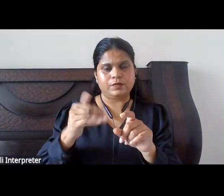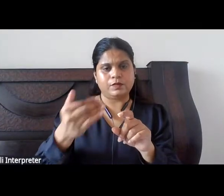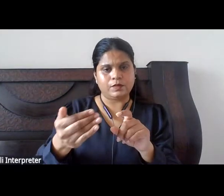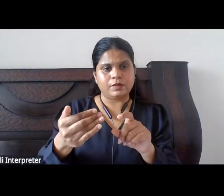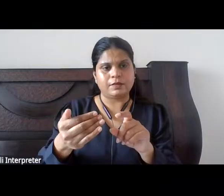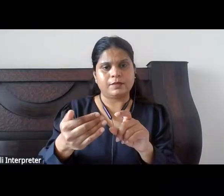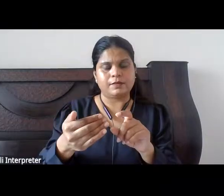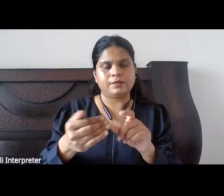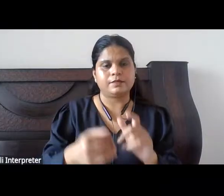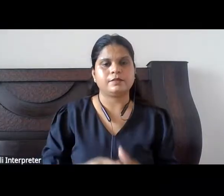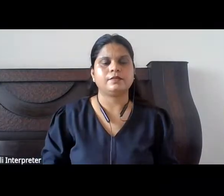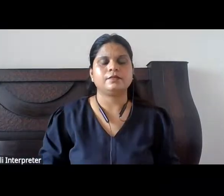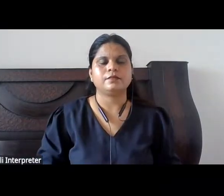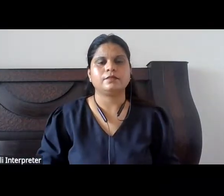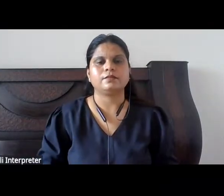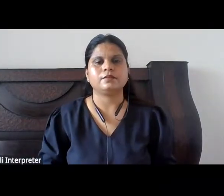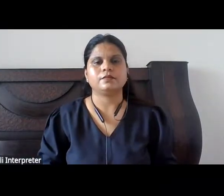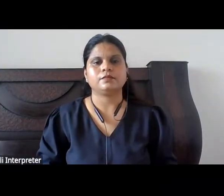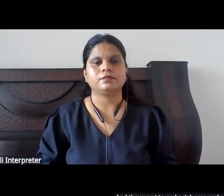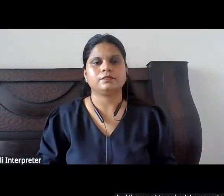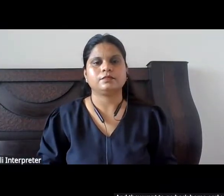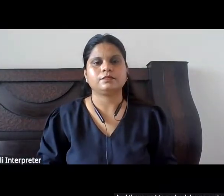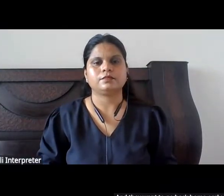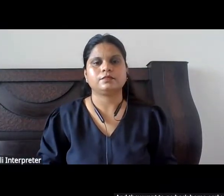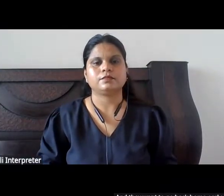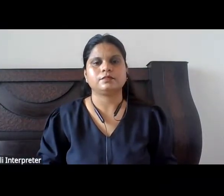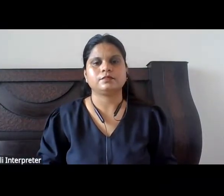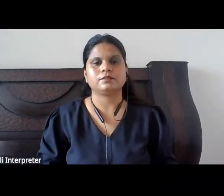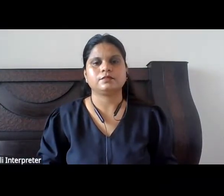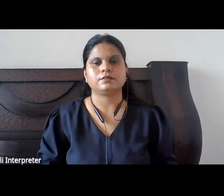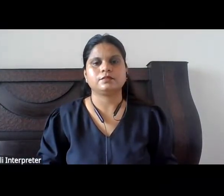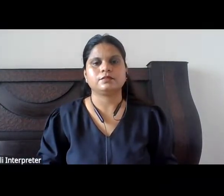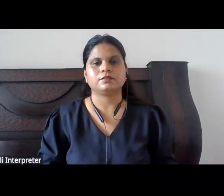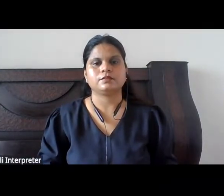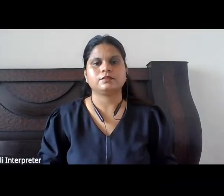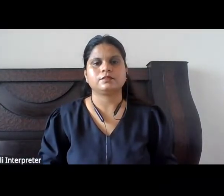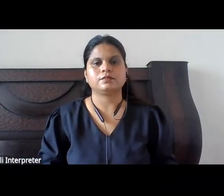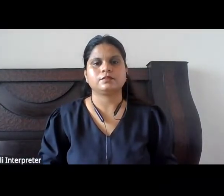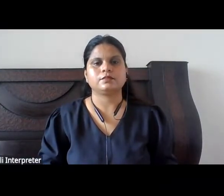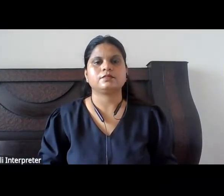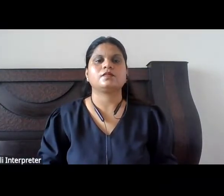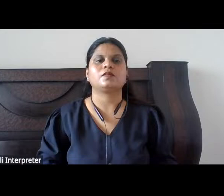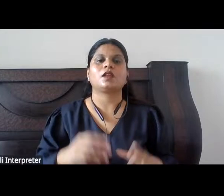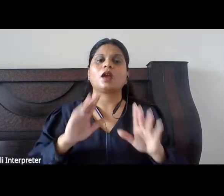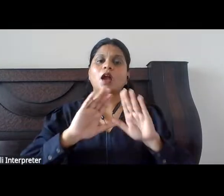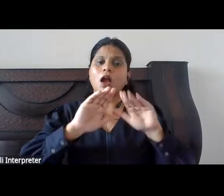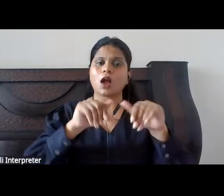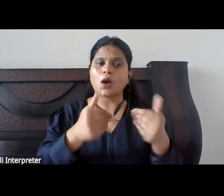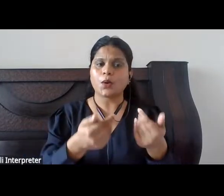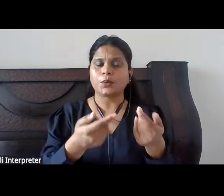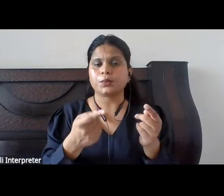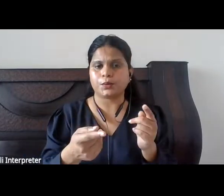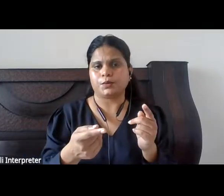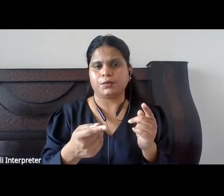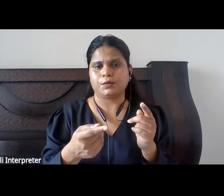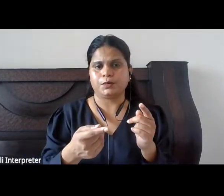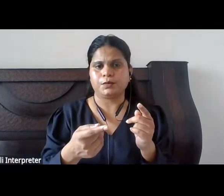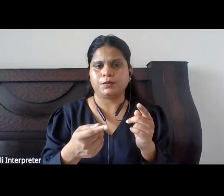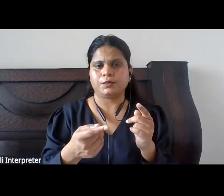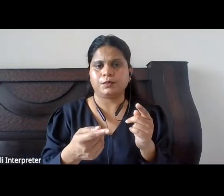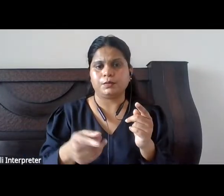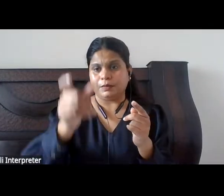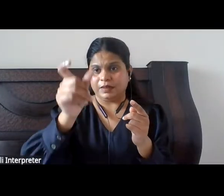the, by the night. And so, how do we pitch in? Because they have a